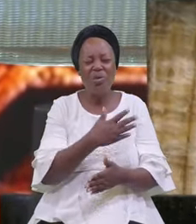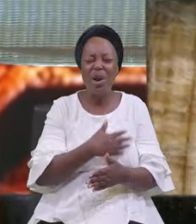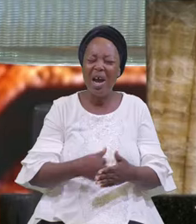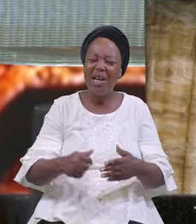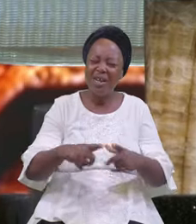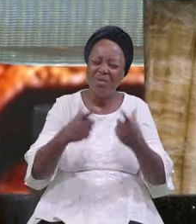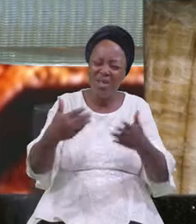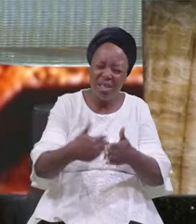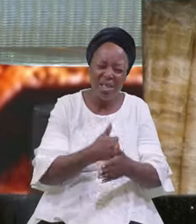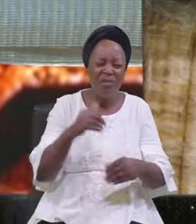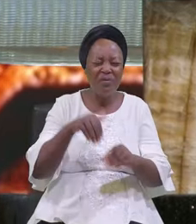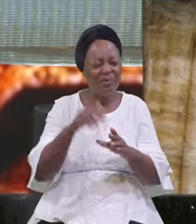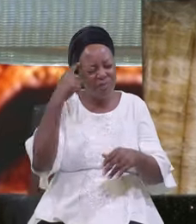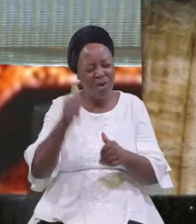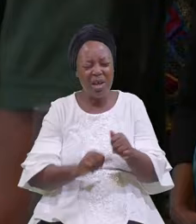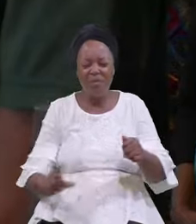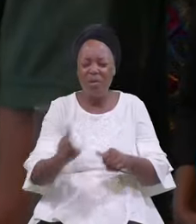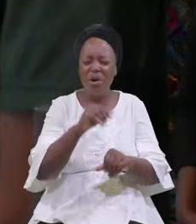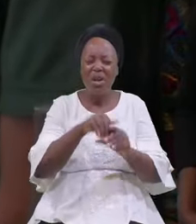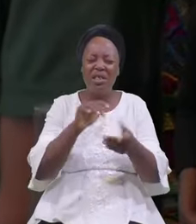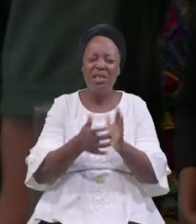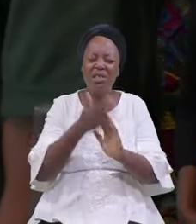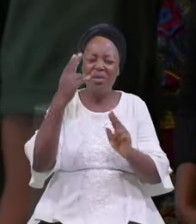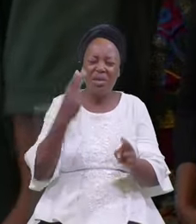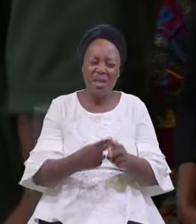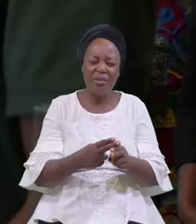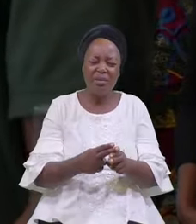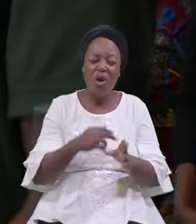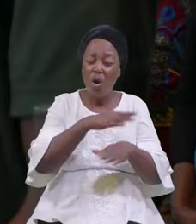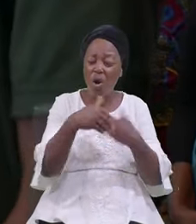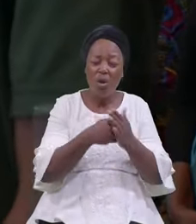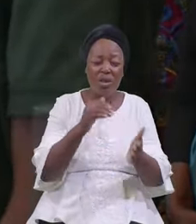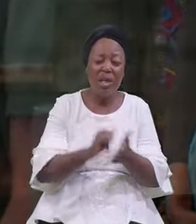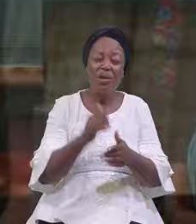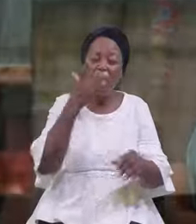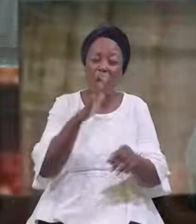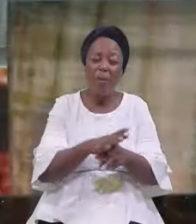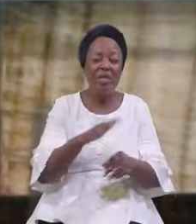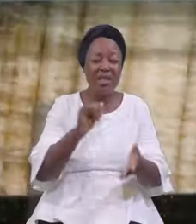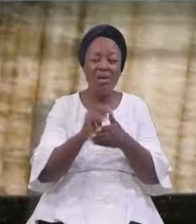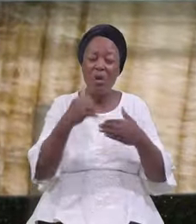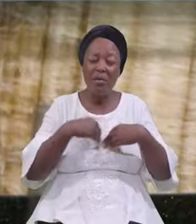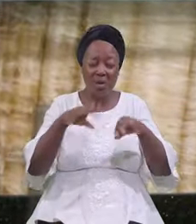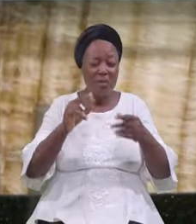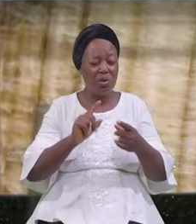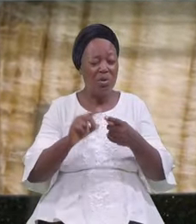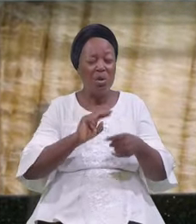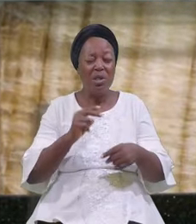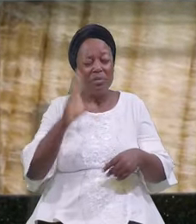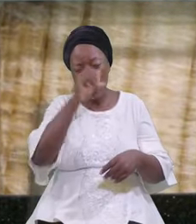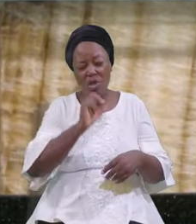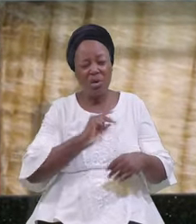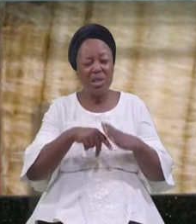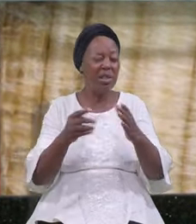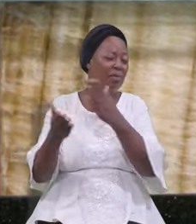for everyone in Jesus' name. Amen. All the promises that have missed us in the past, this